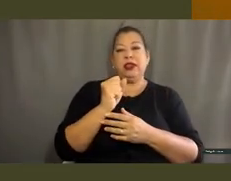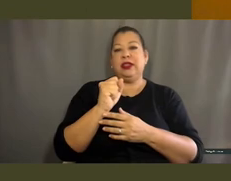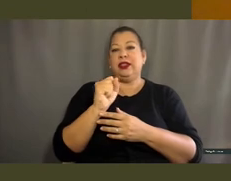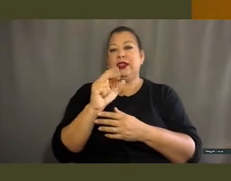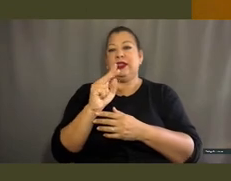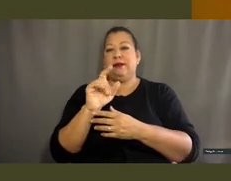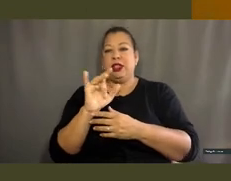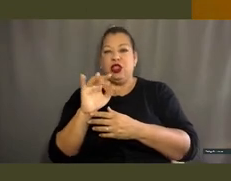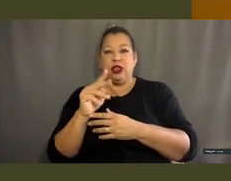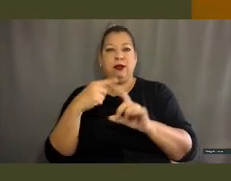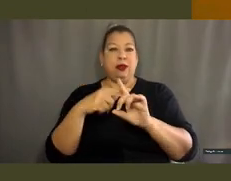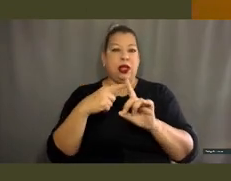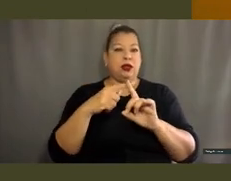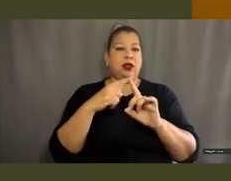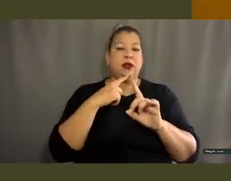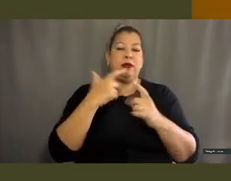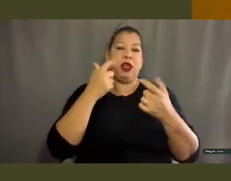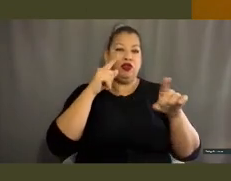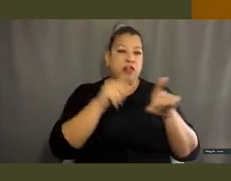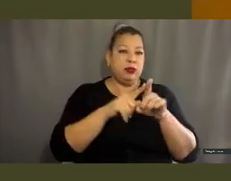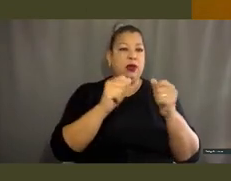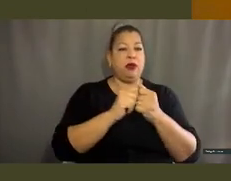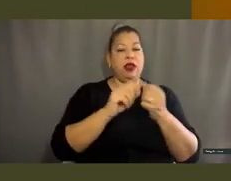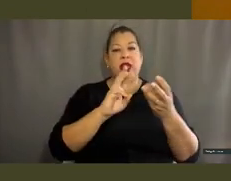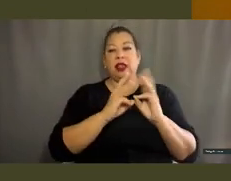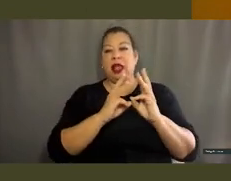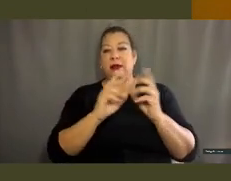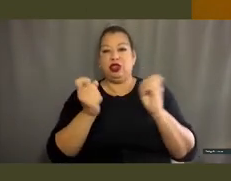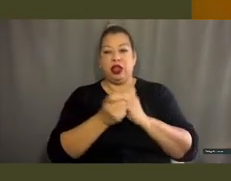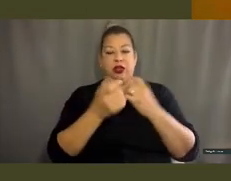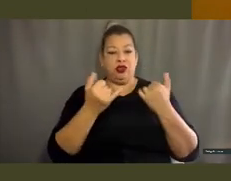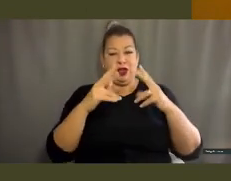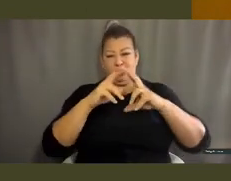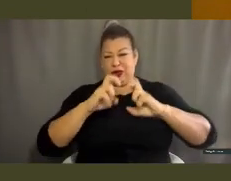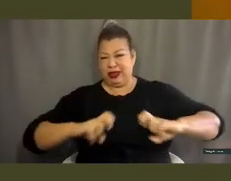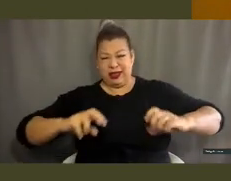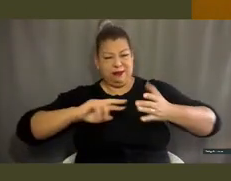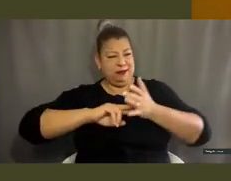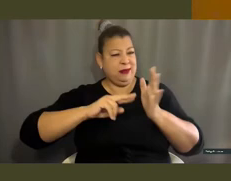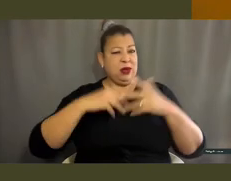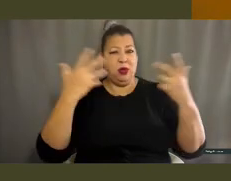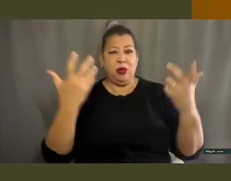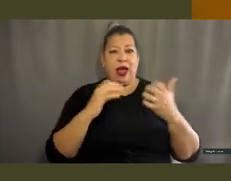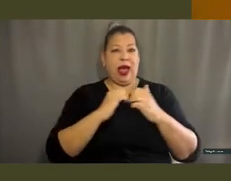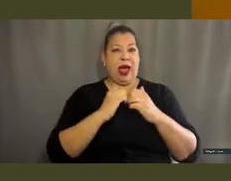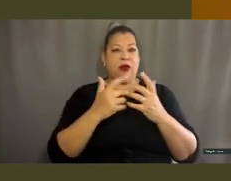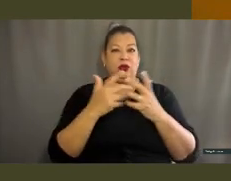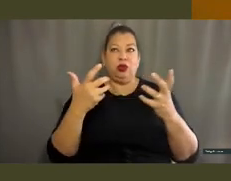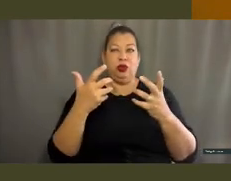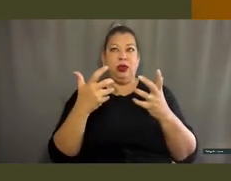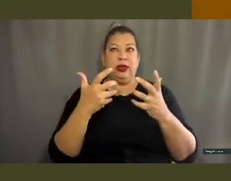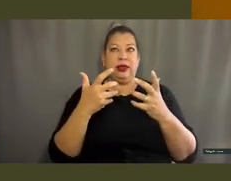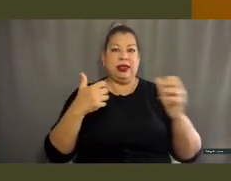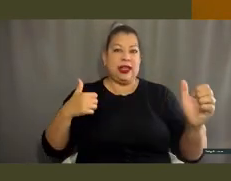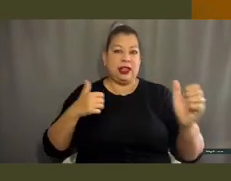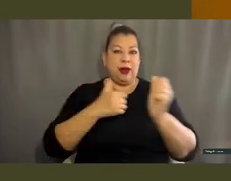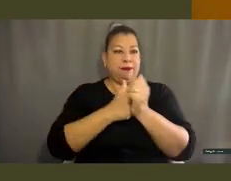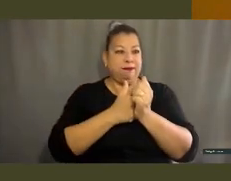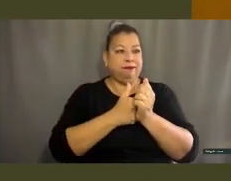And we sort of tried to assess what does that mean? How much does it add to close the gap between where we are and where we should be